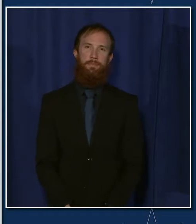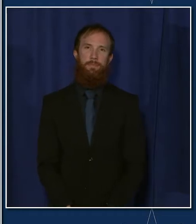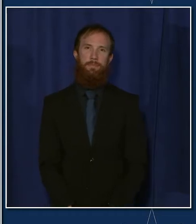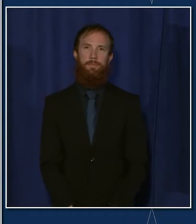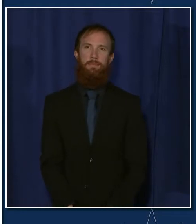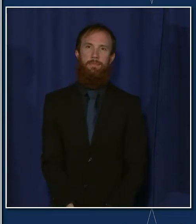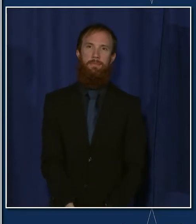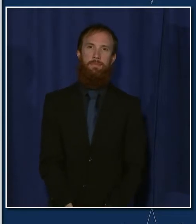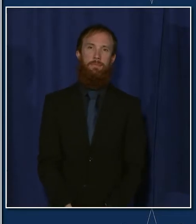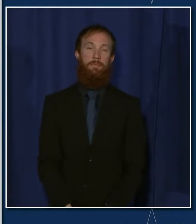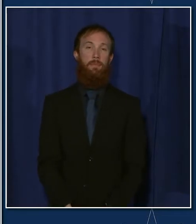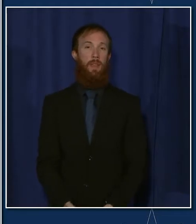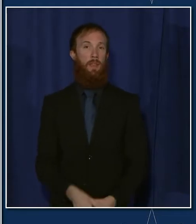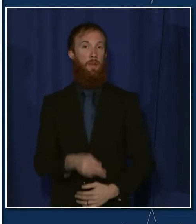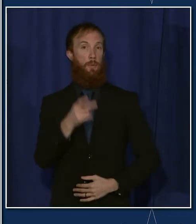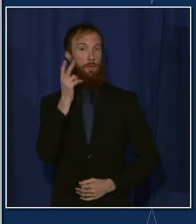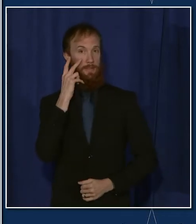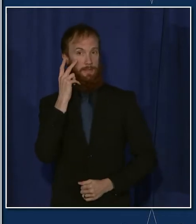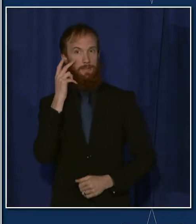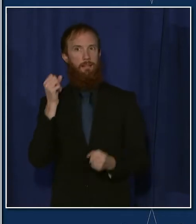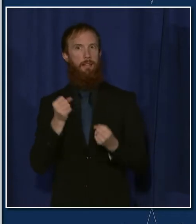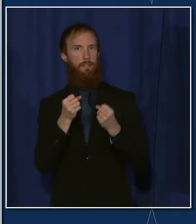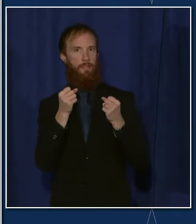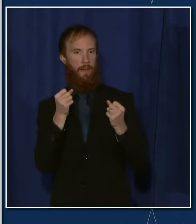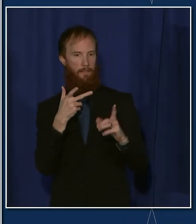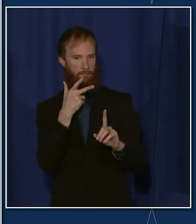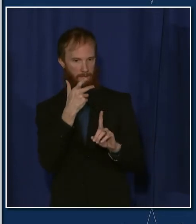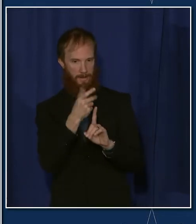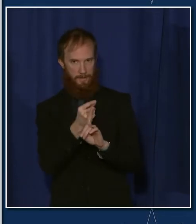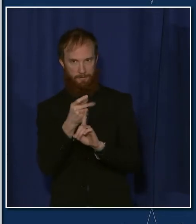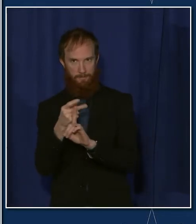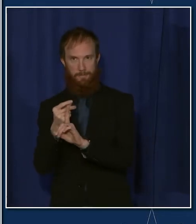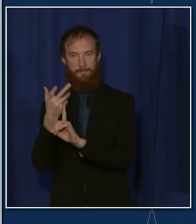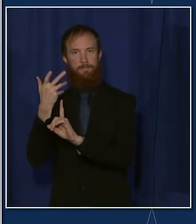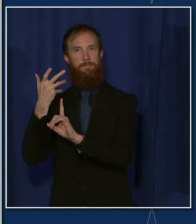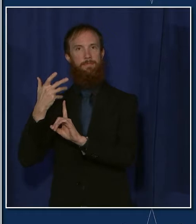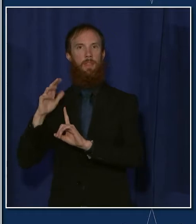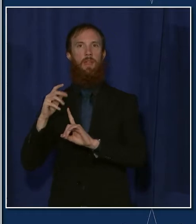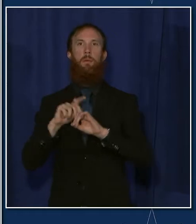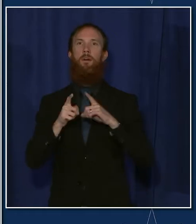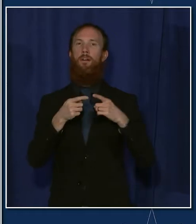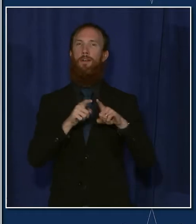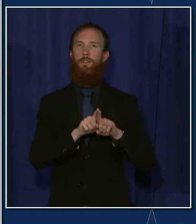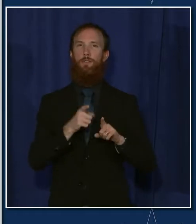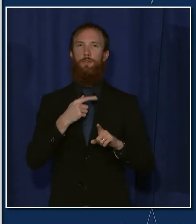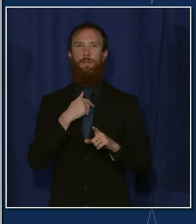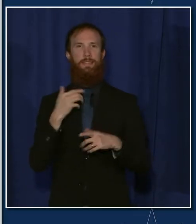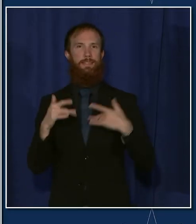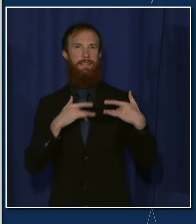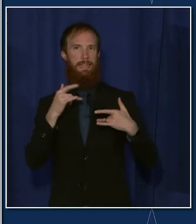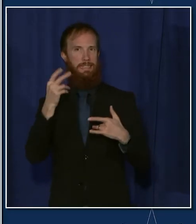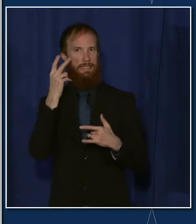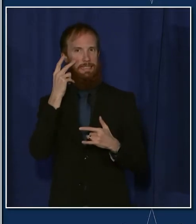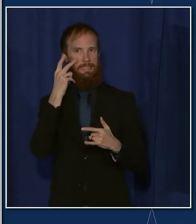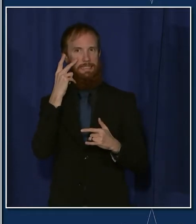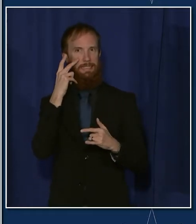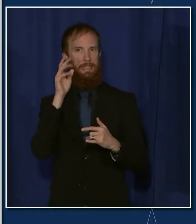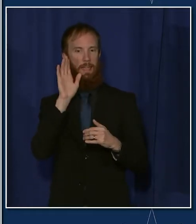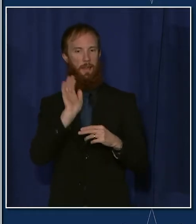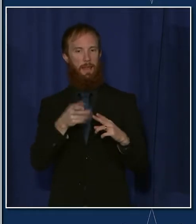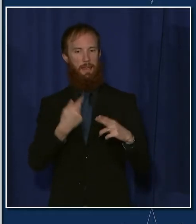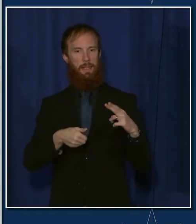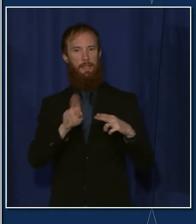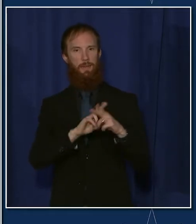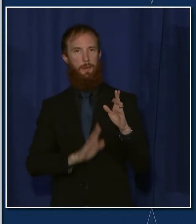In addition to having high numbers of vaccine, we were also really pleased to see how steep that increase has